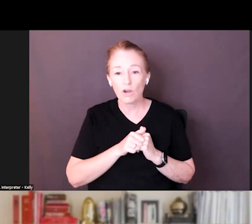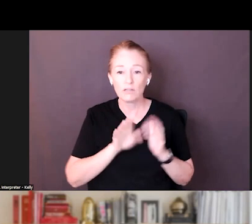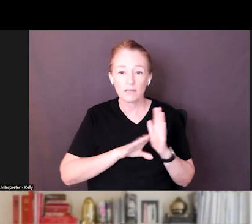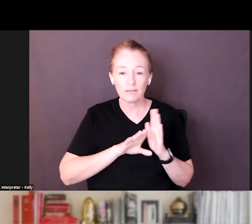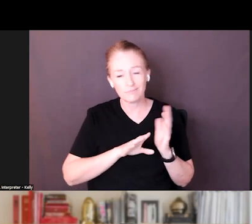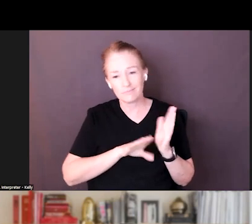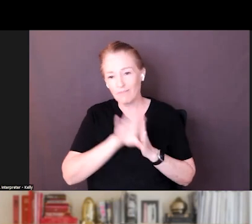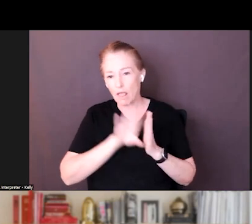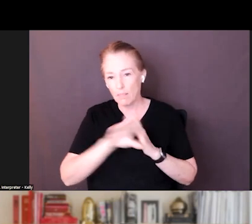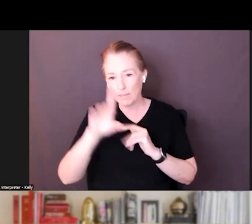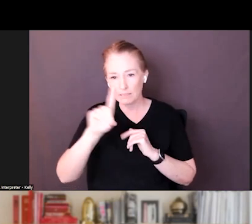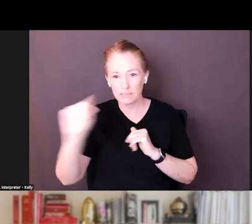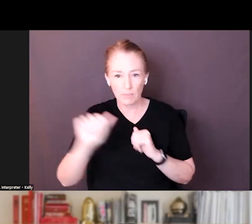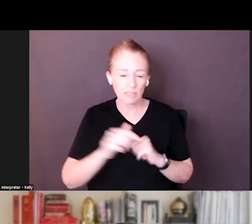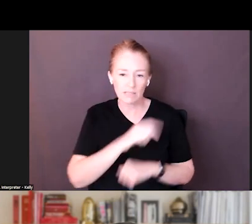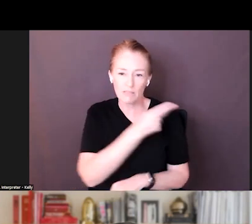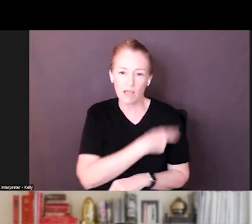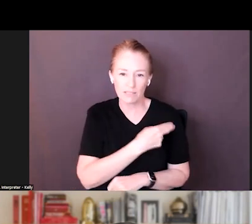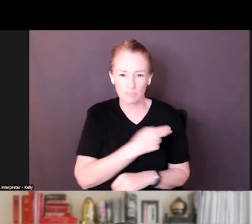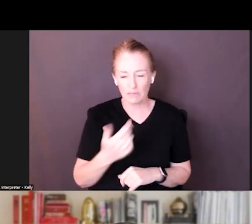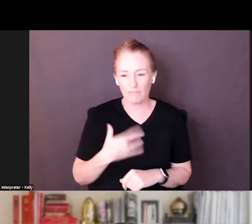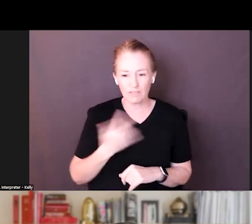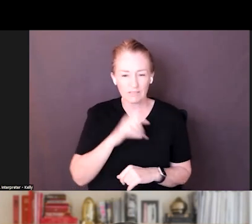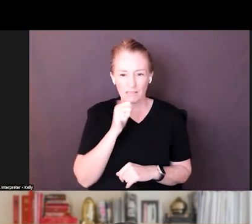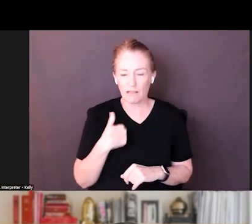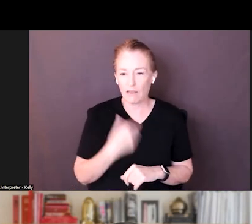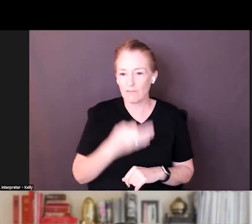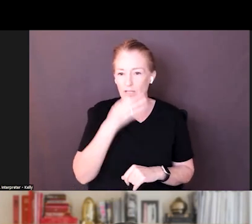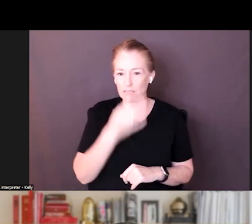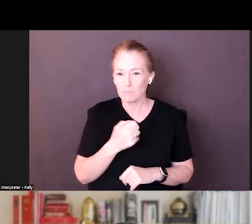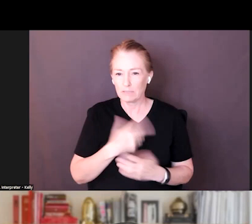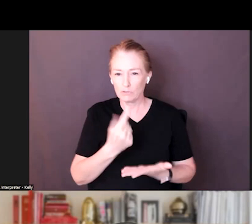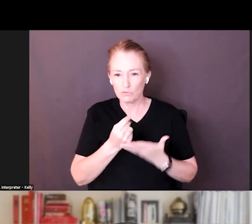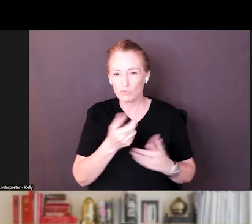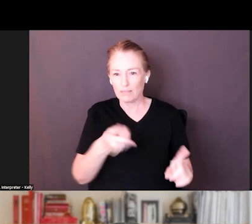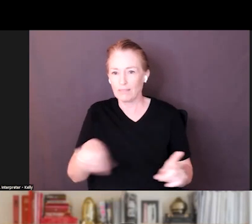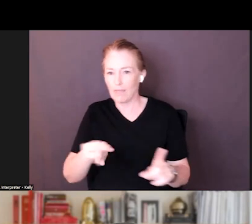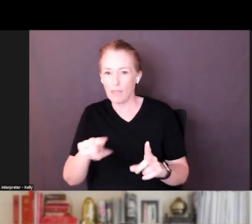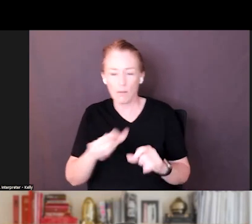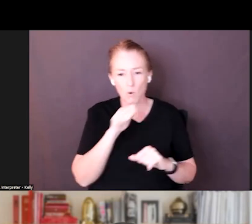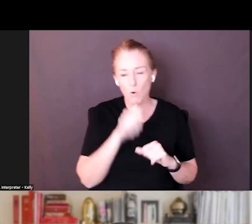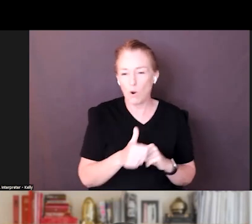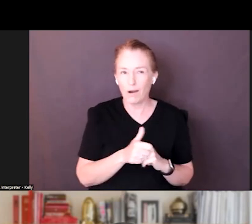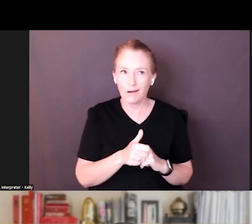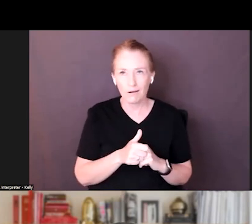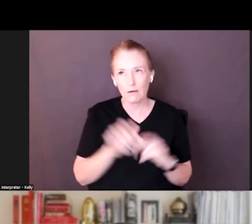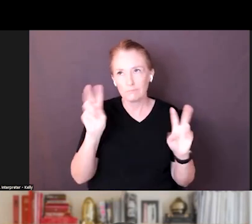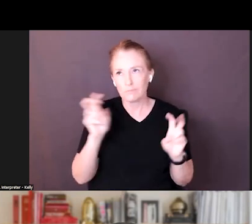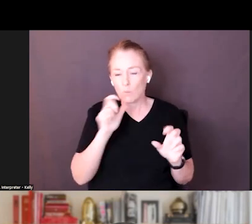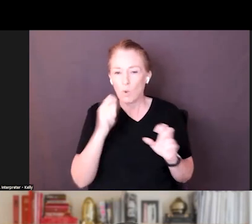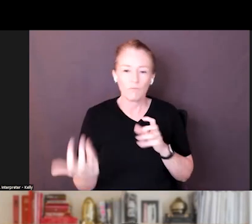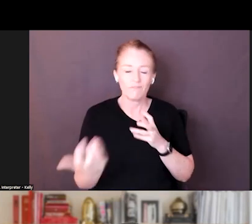have the expertise to treat that person, or that they won't fit into their milieu is sometimes the